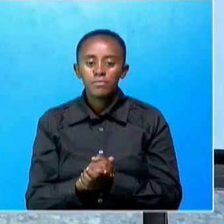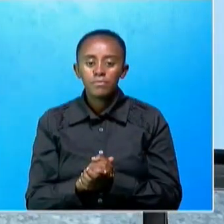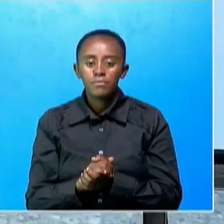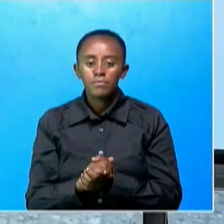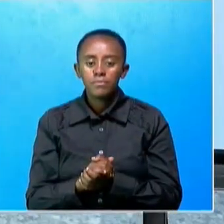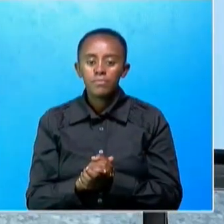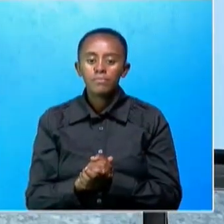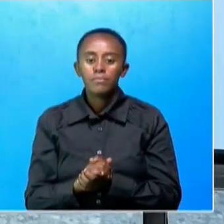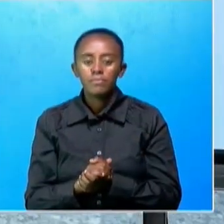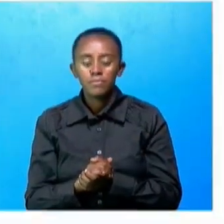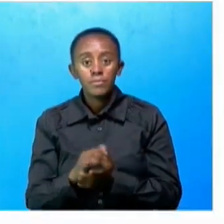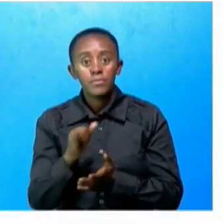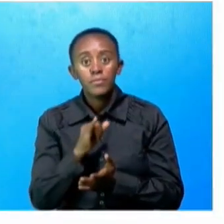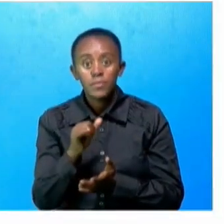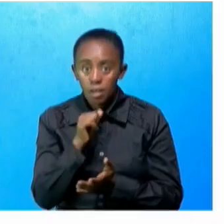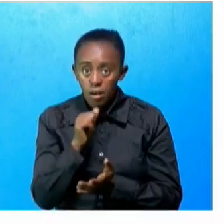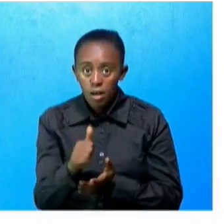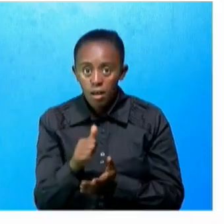Unlike.